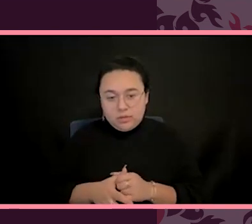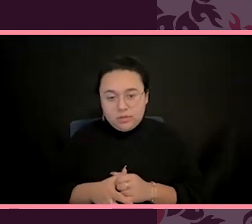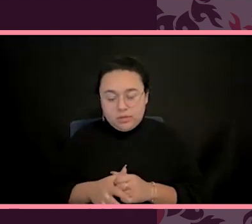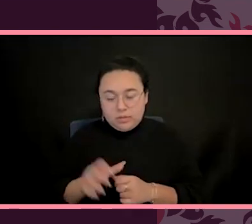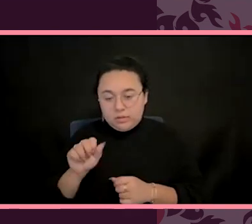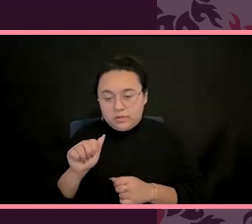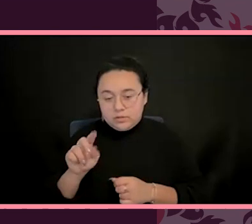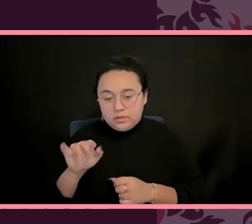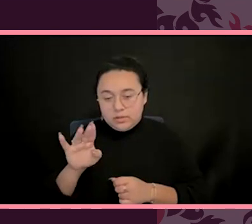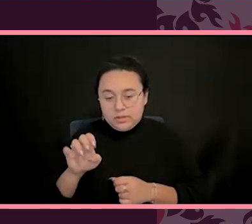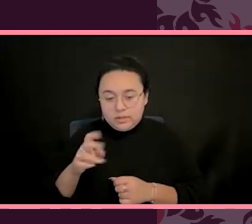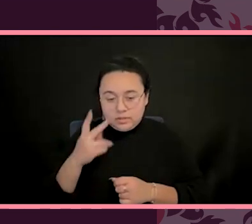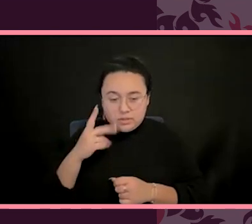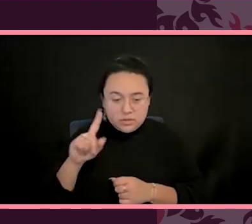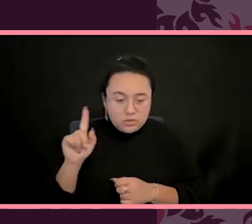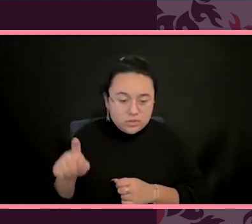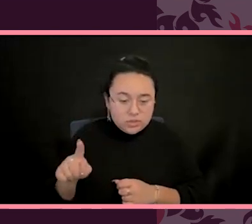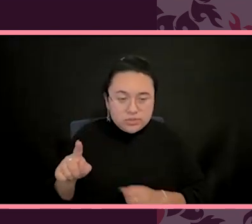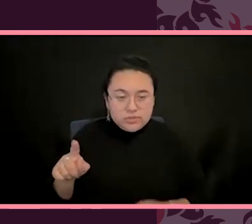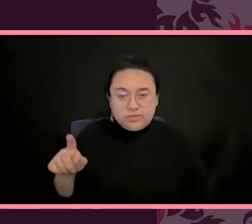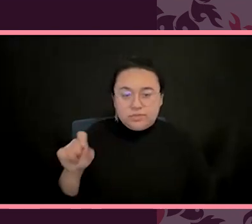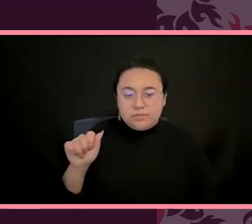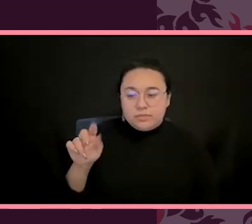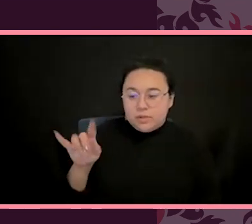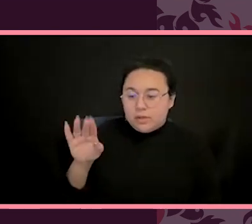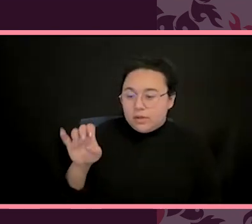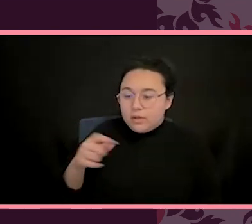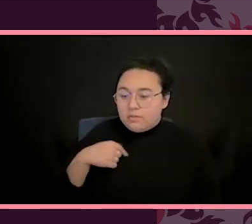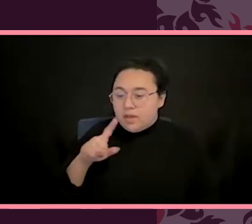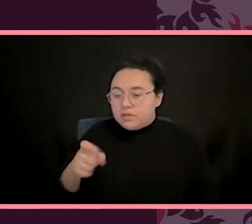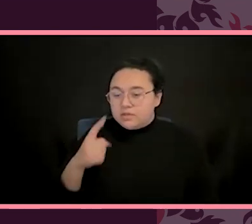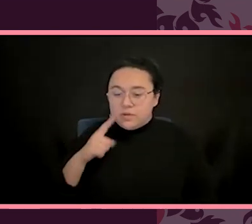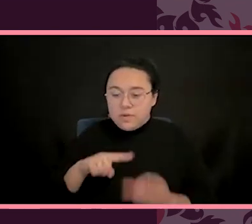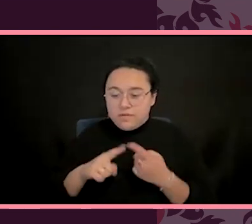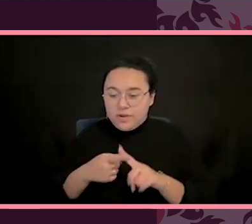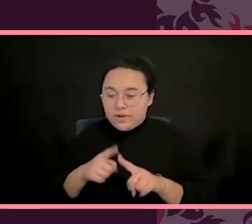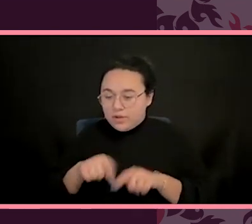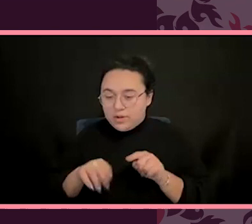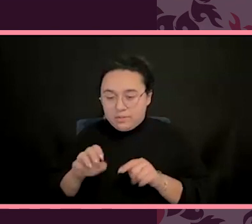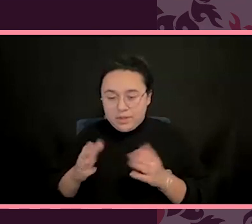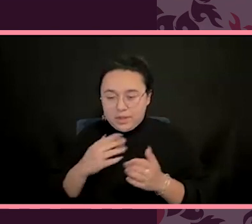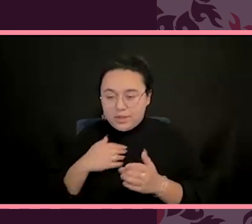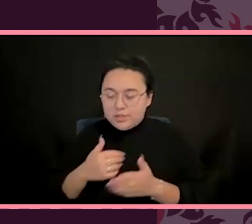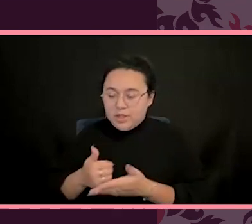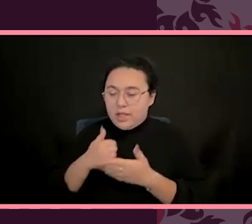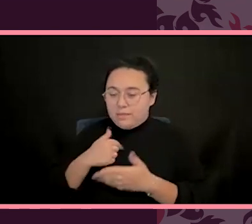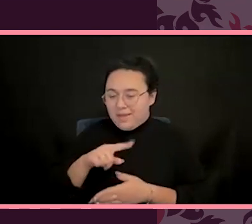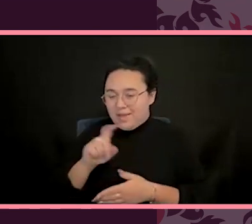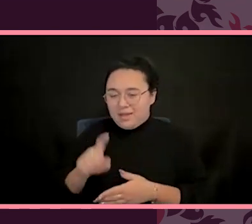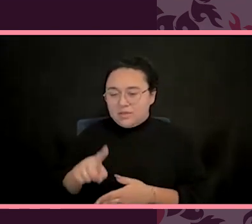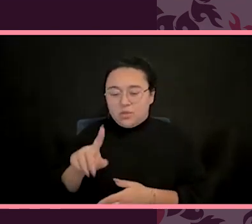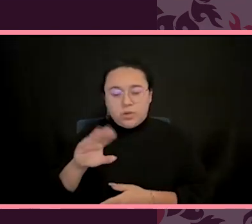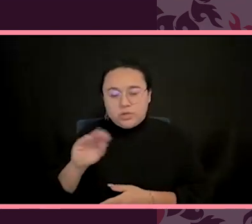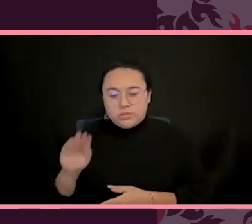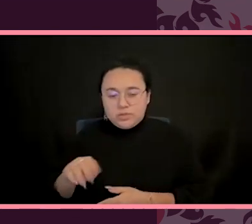Sadie? I'm asking for a friend who was not able to be here. She helped develop the question, but it is 100%